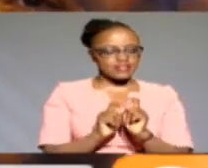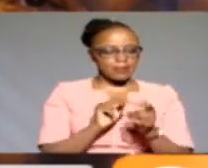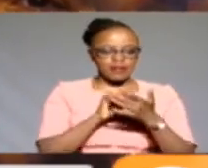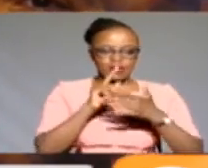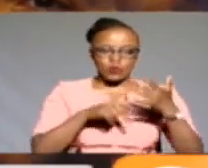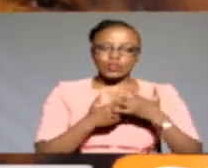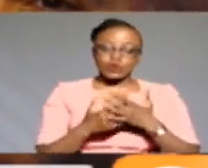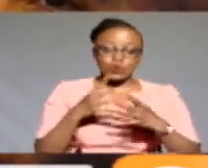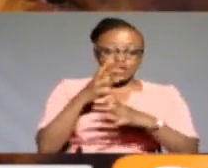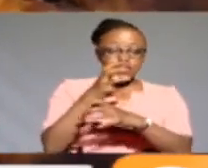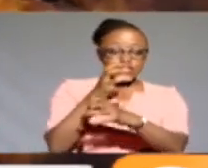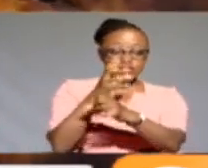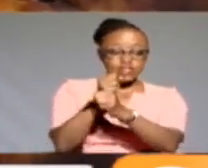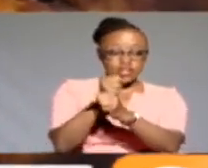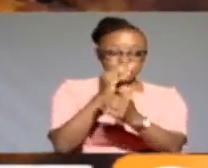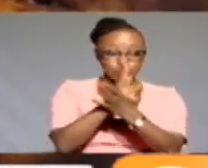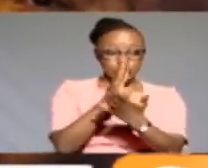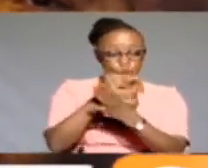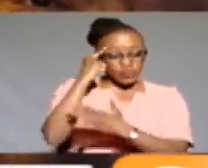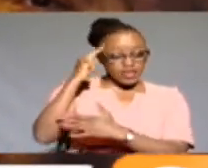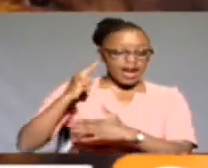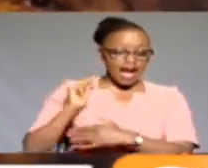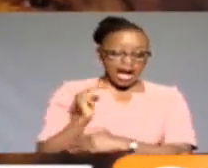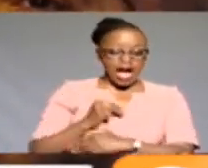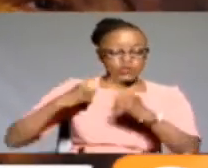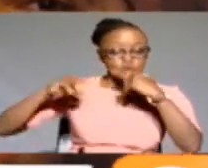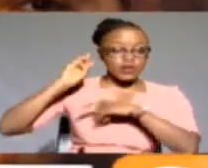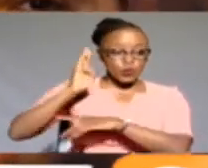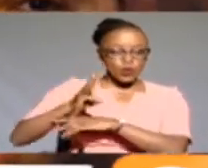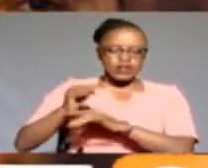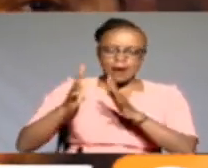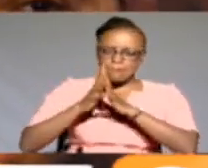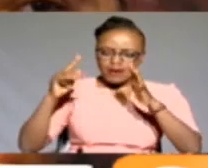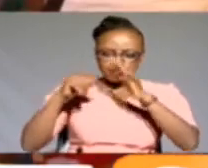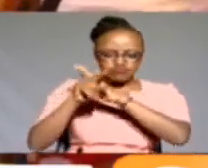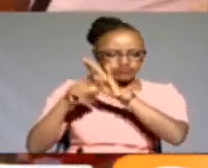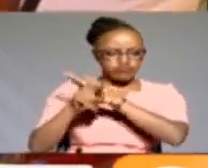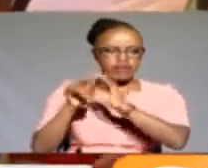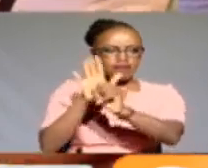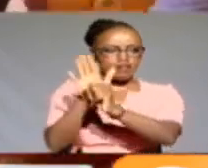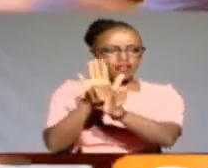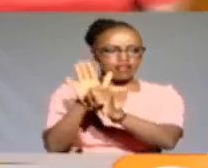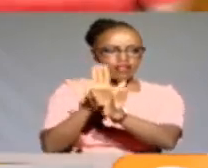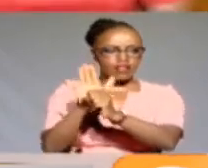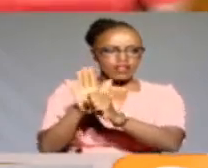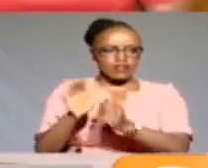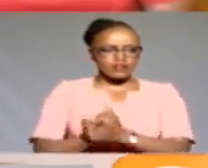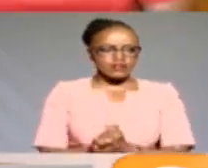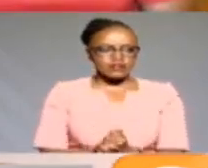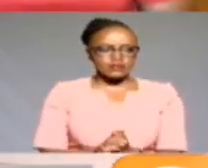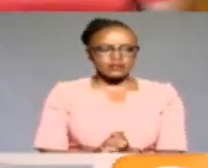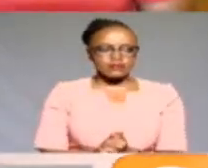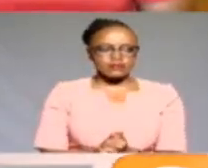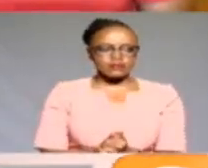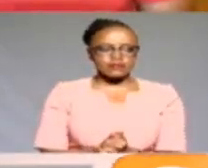we trust them. So we think that we will win with a big score, you know. Okay.